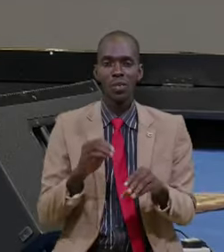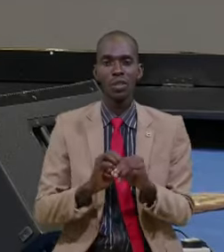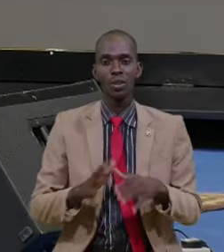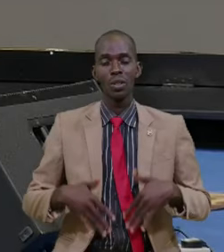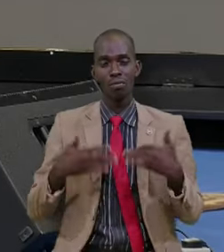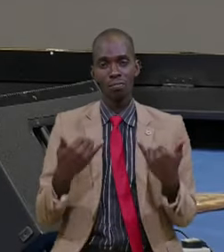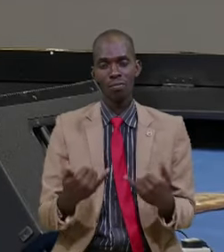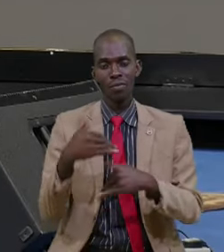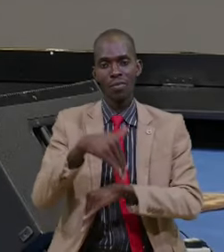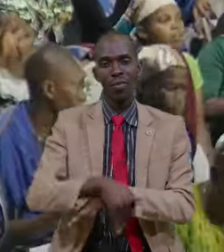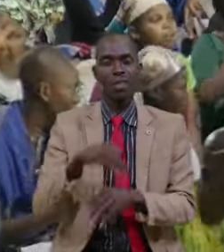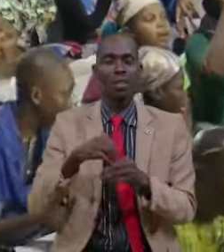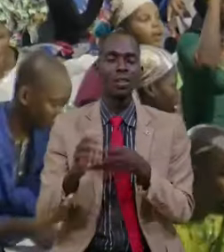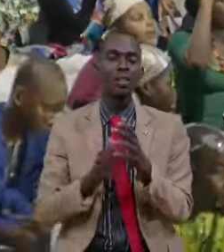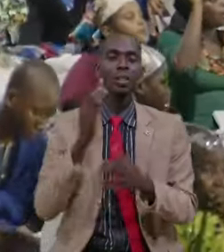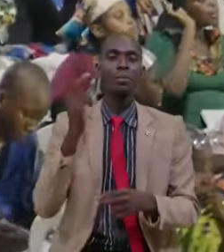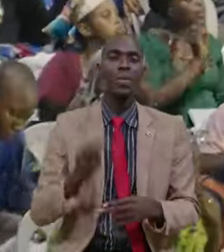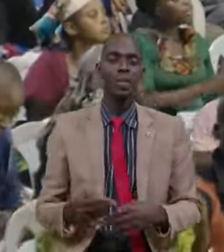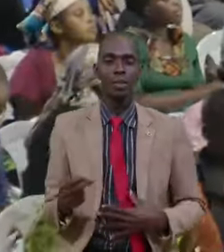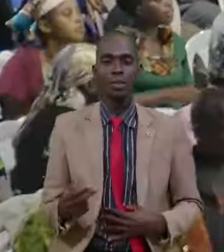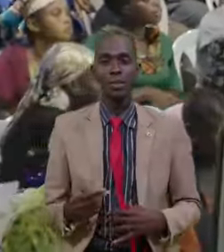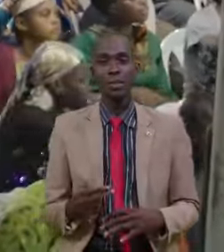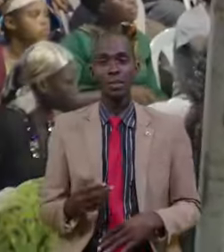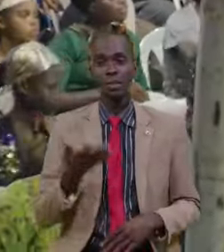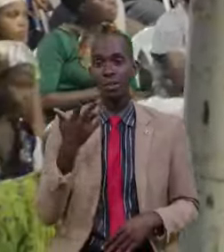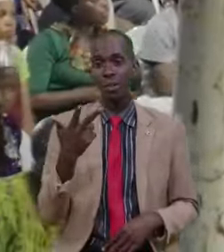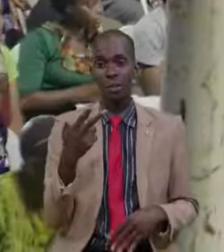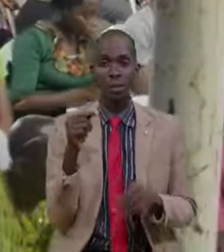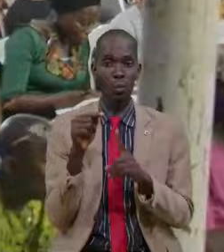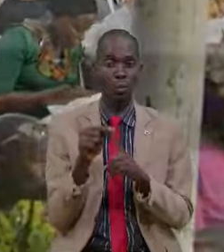in Jesus' name. There are three things I'm looking at.